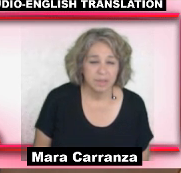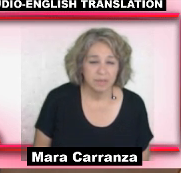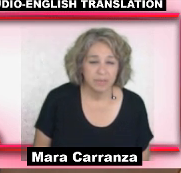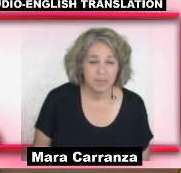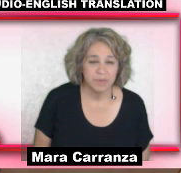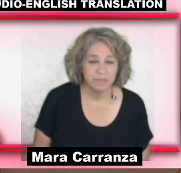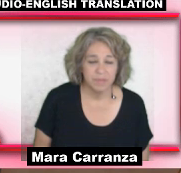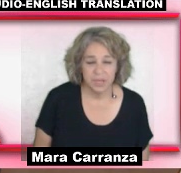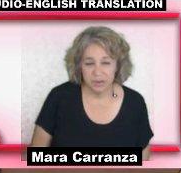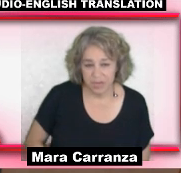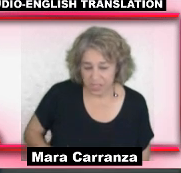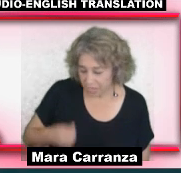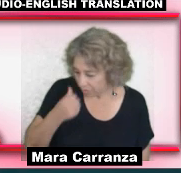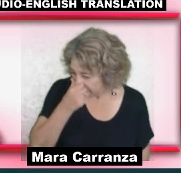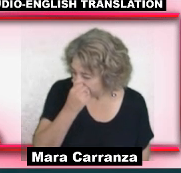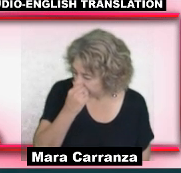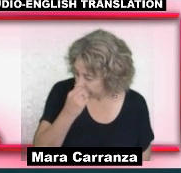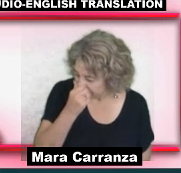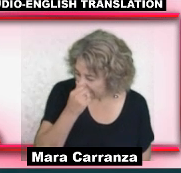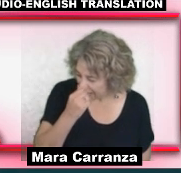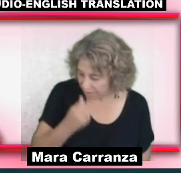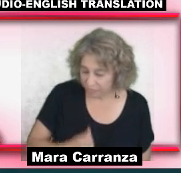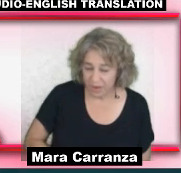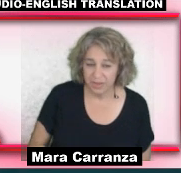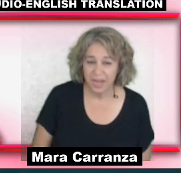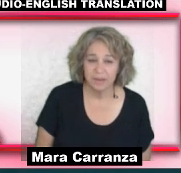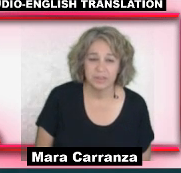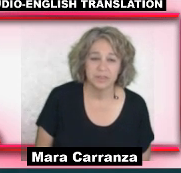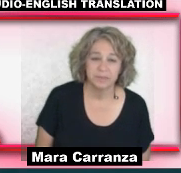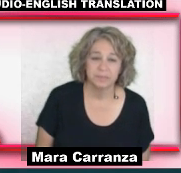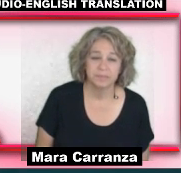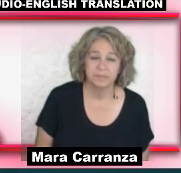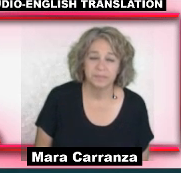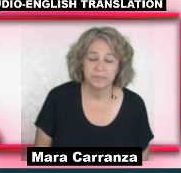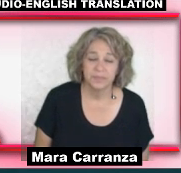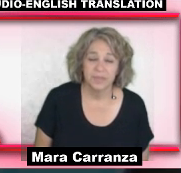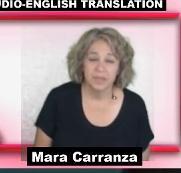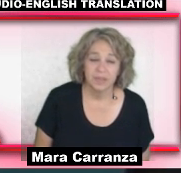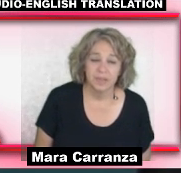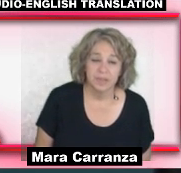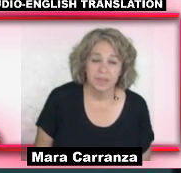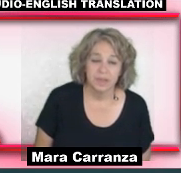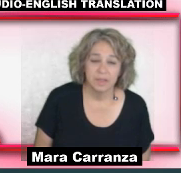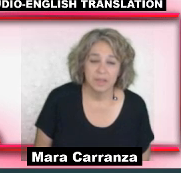Fiscalía from the Attorney General. Yo me enteré I found out el día de